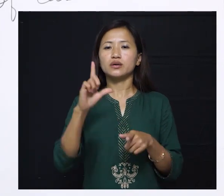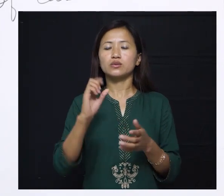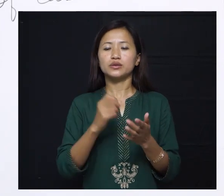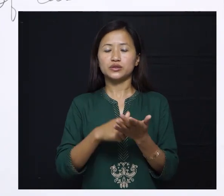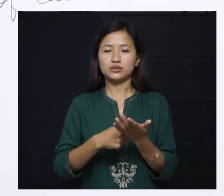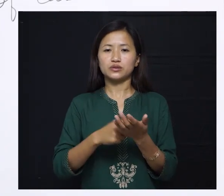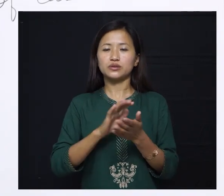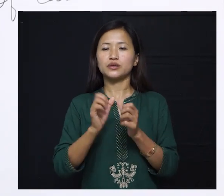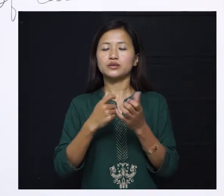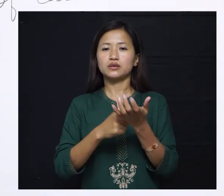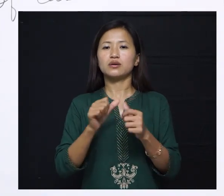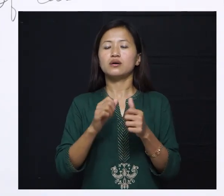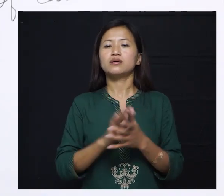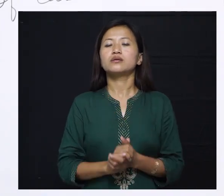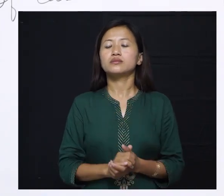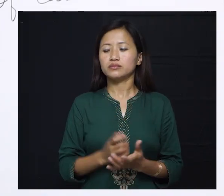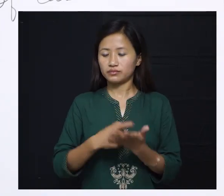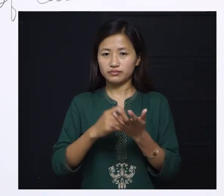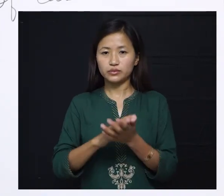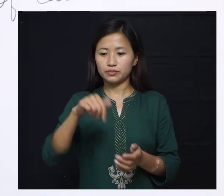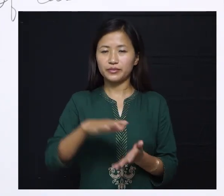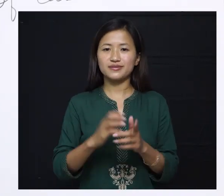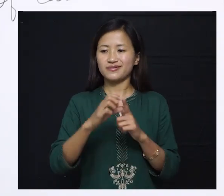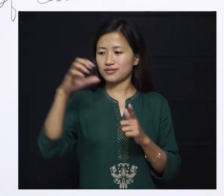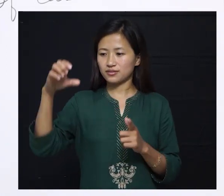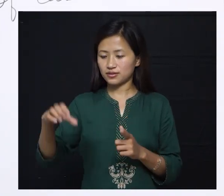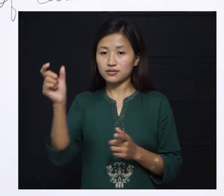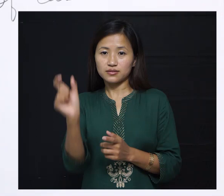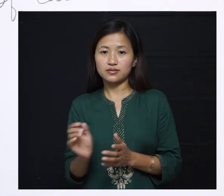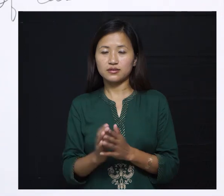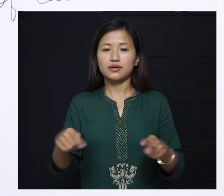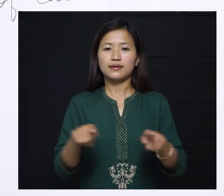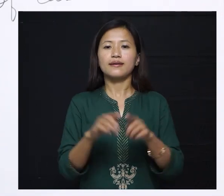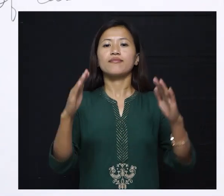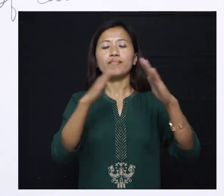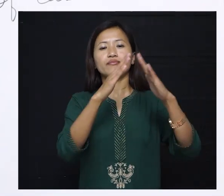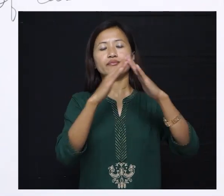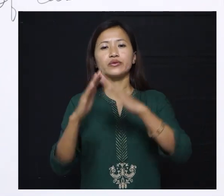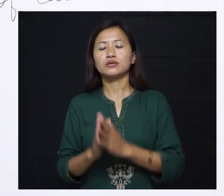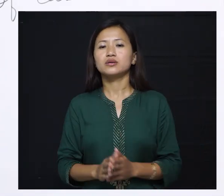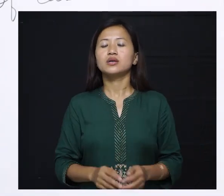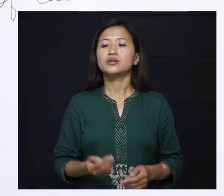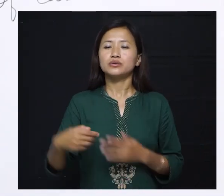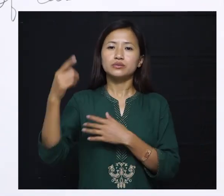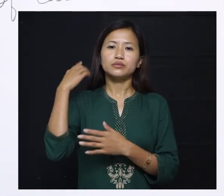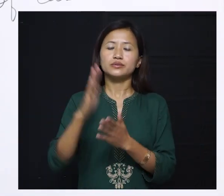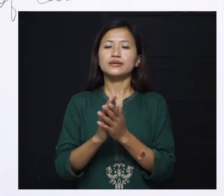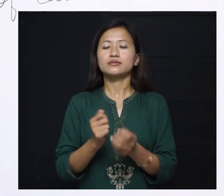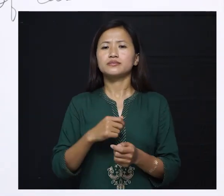another town and cities, the main cities and towns. Now under the Mughal rule, during the Mughal